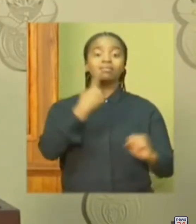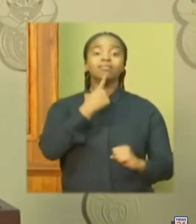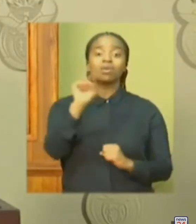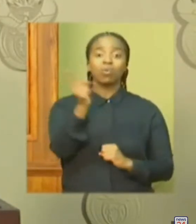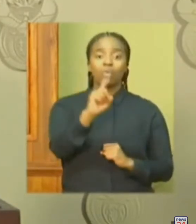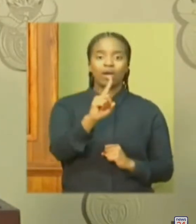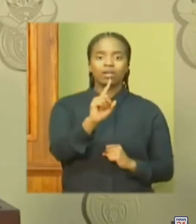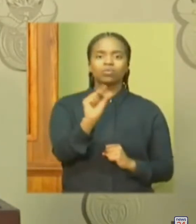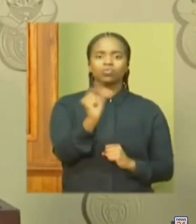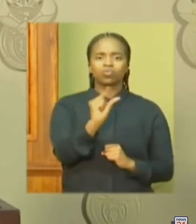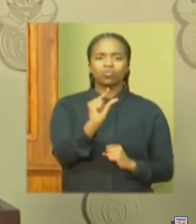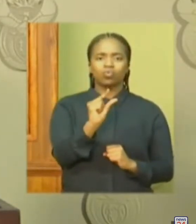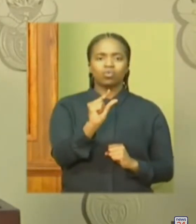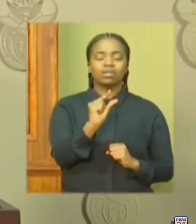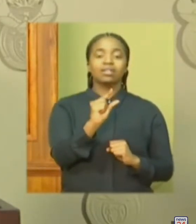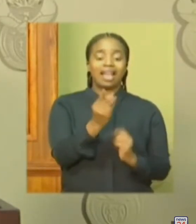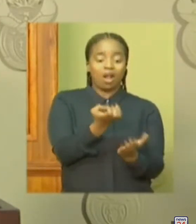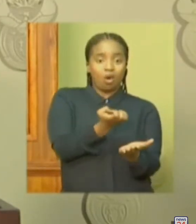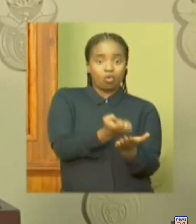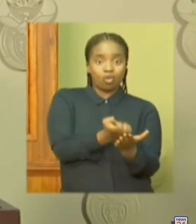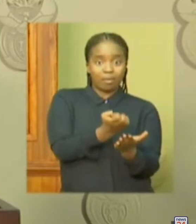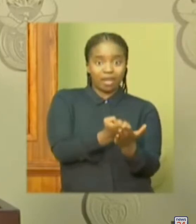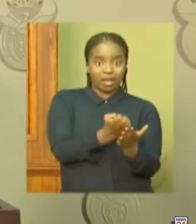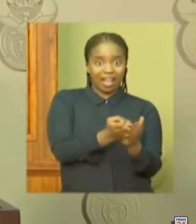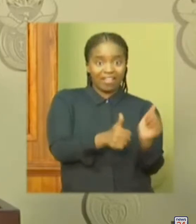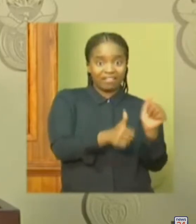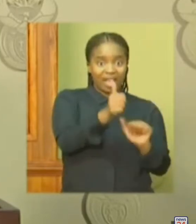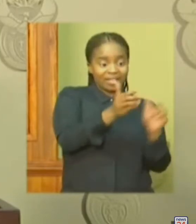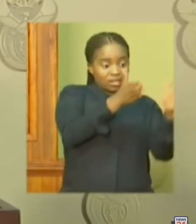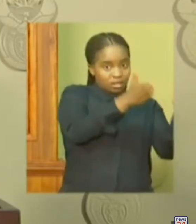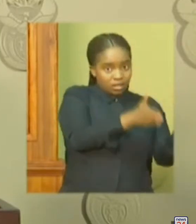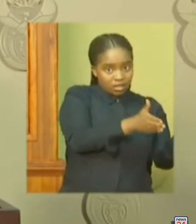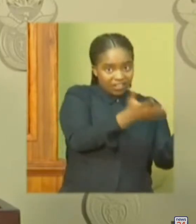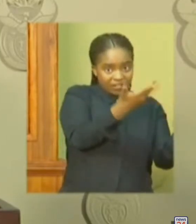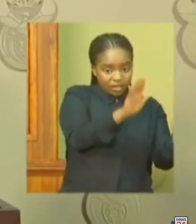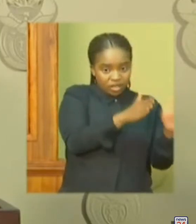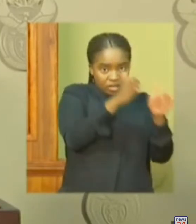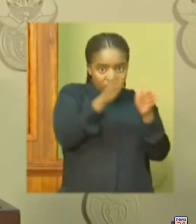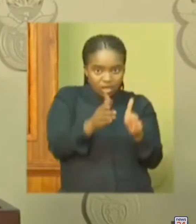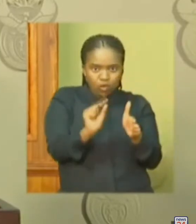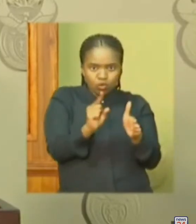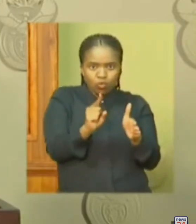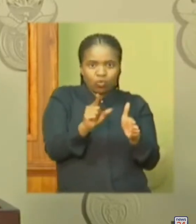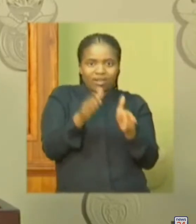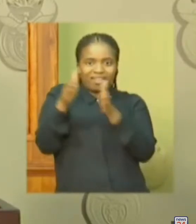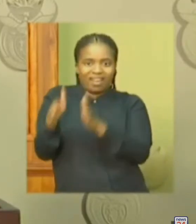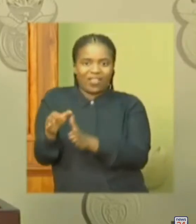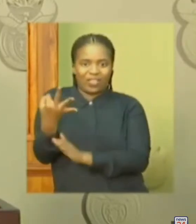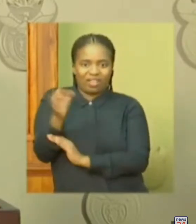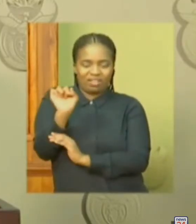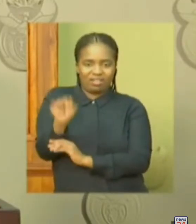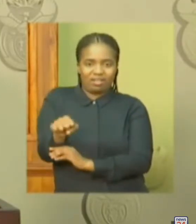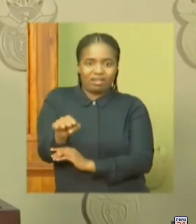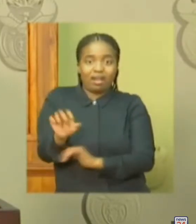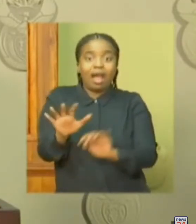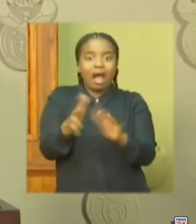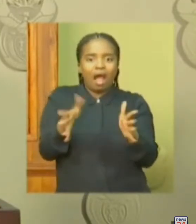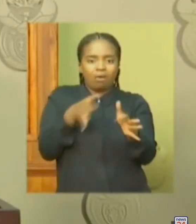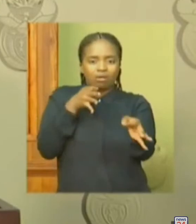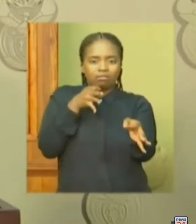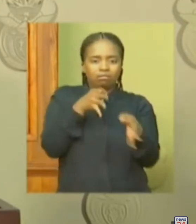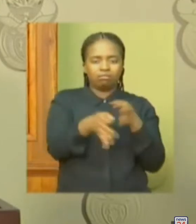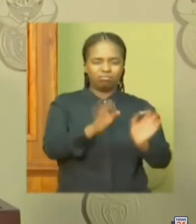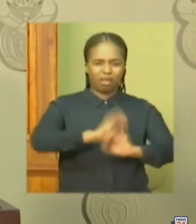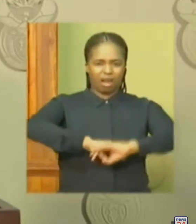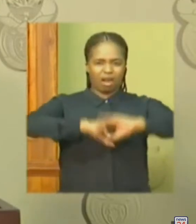the third phase of our economic response to the coronavirus crisis by outlining a